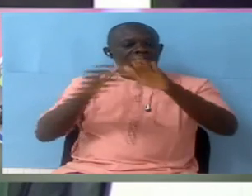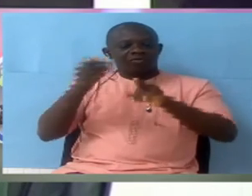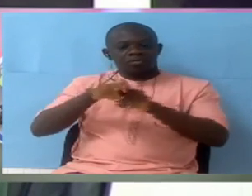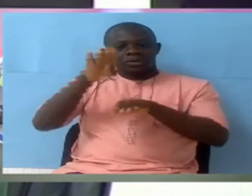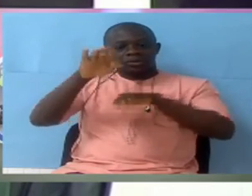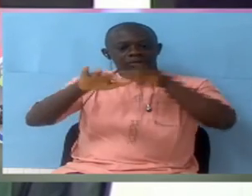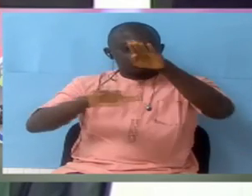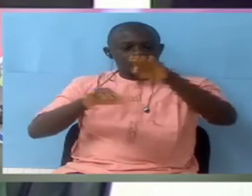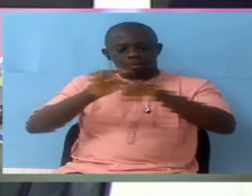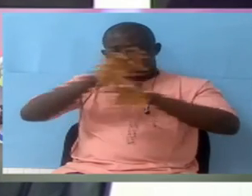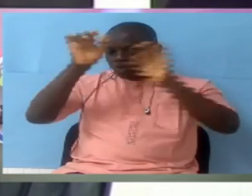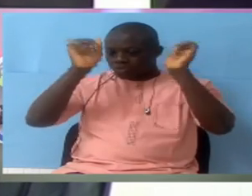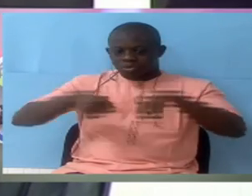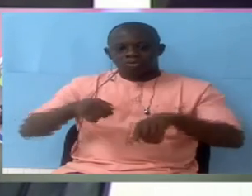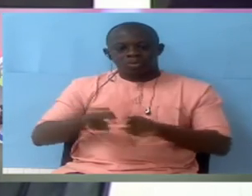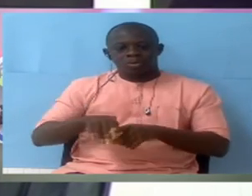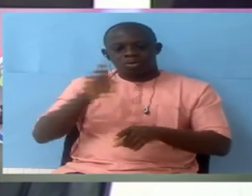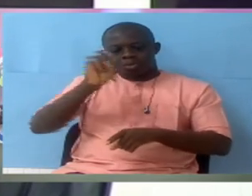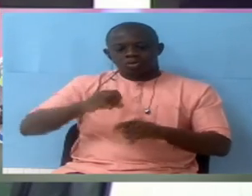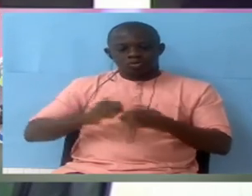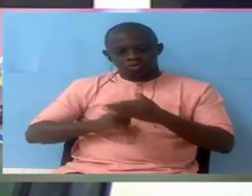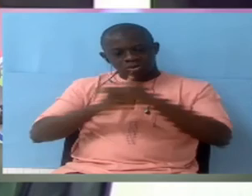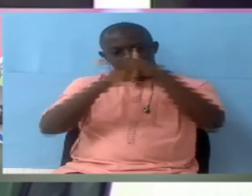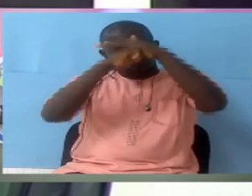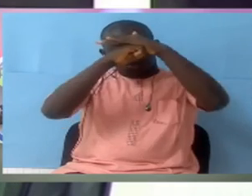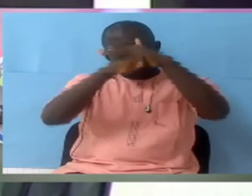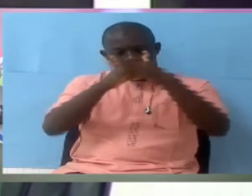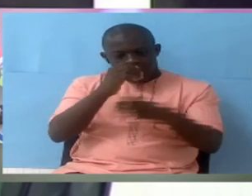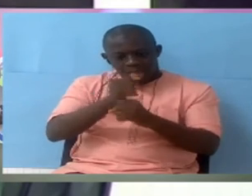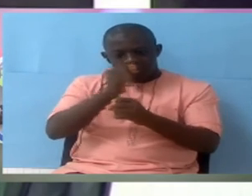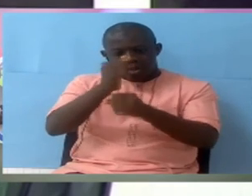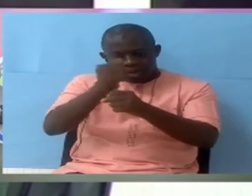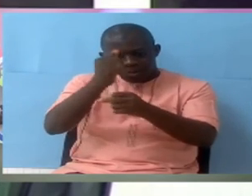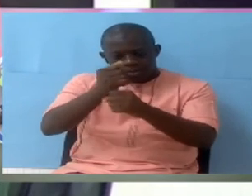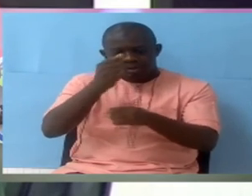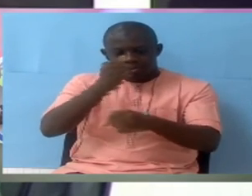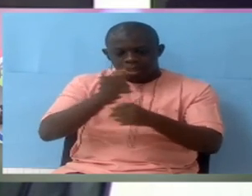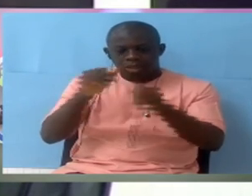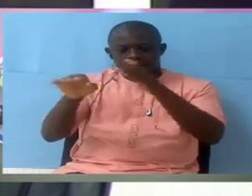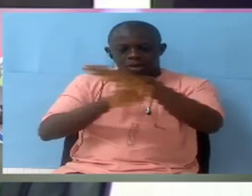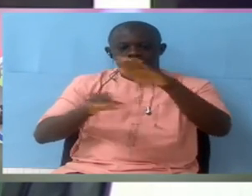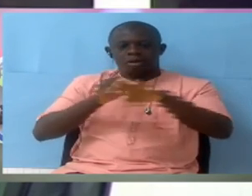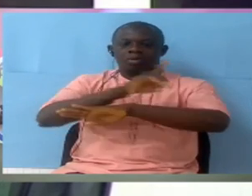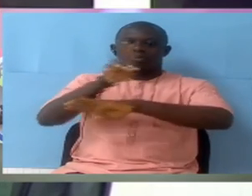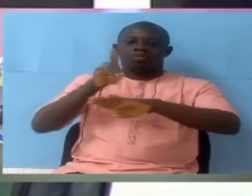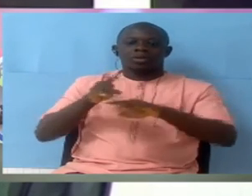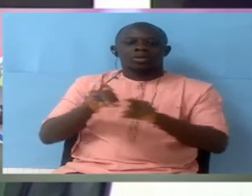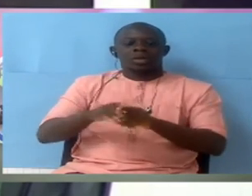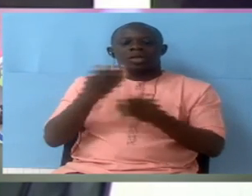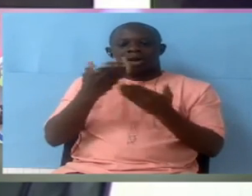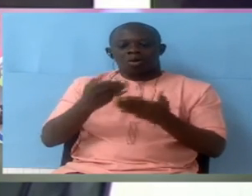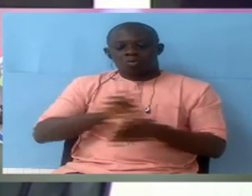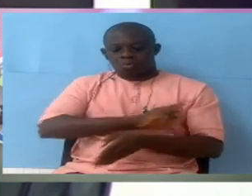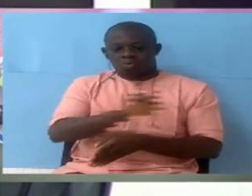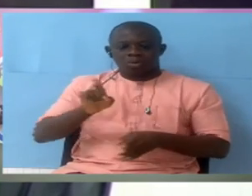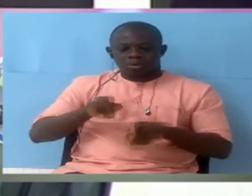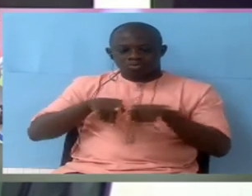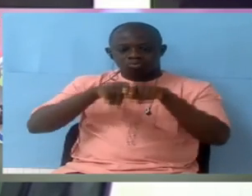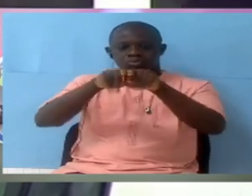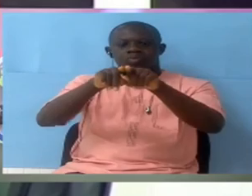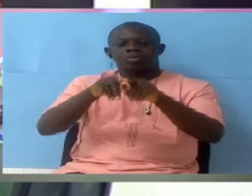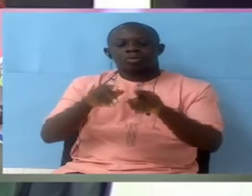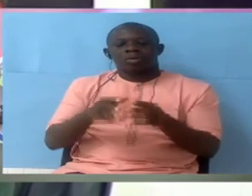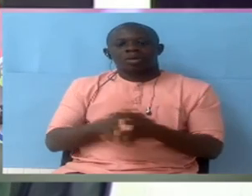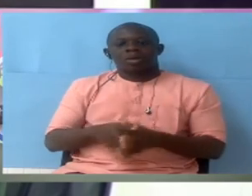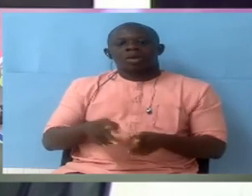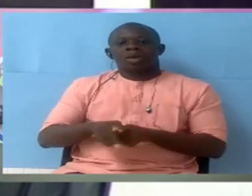escalier yi. You have to support him to go down. Nga jappale ko muna wacce escalier yi. So then we went. Legi ñu dem. I was